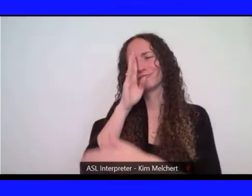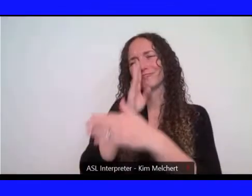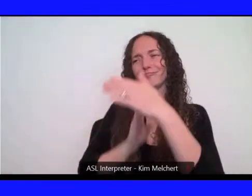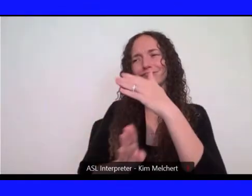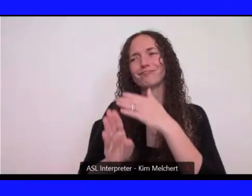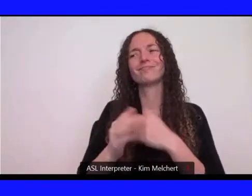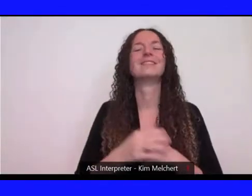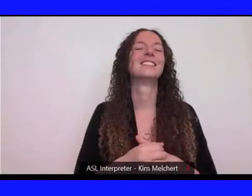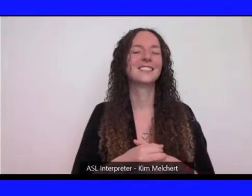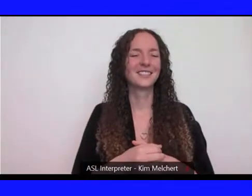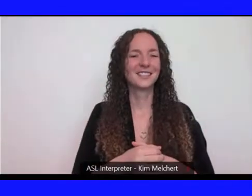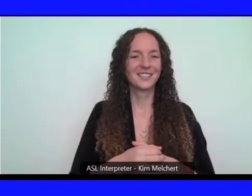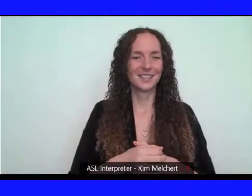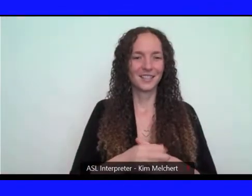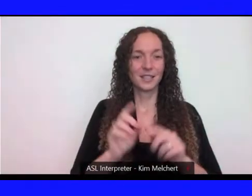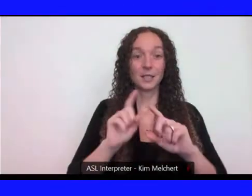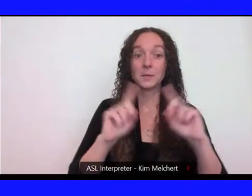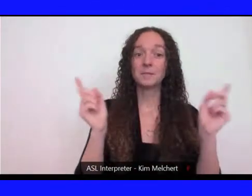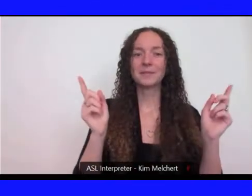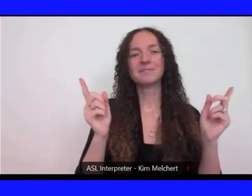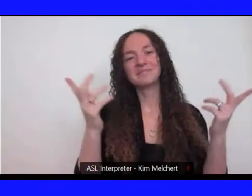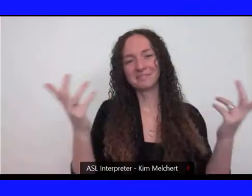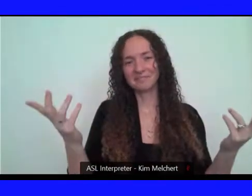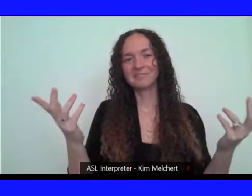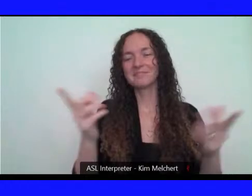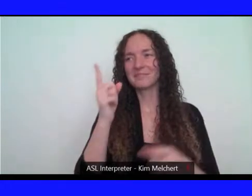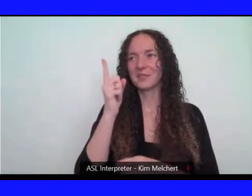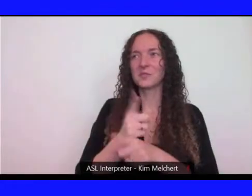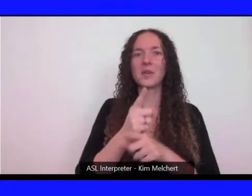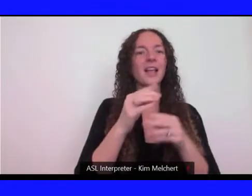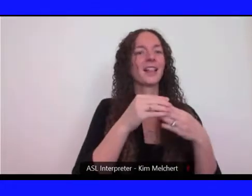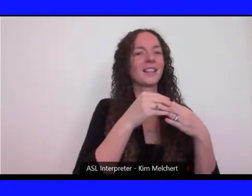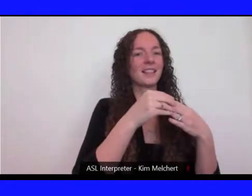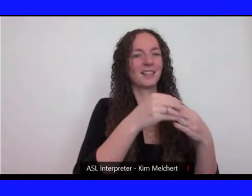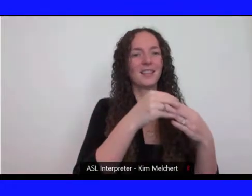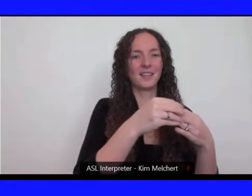you, and your modesty is always noted.